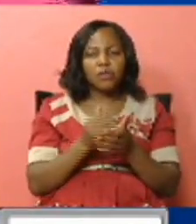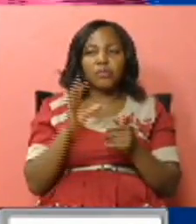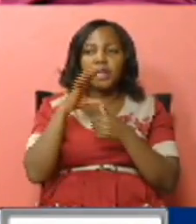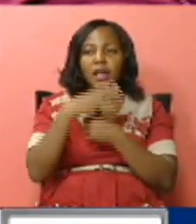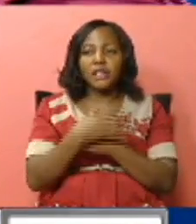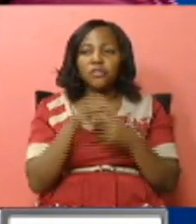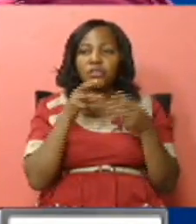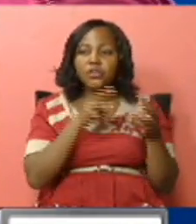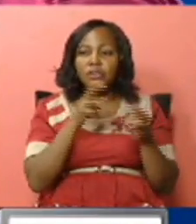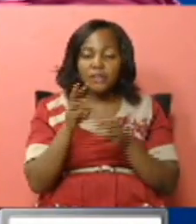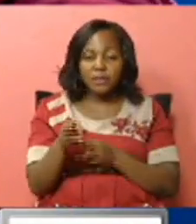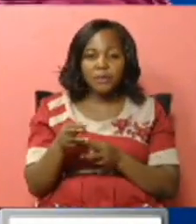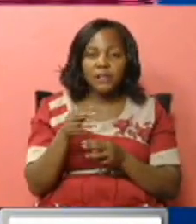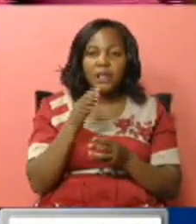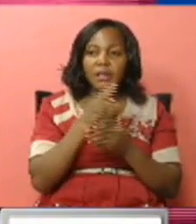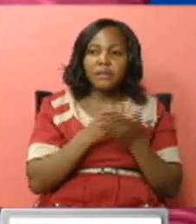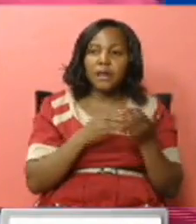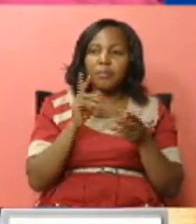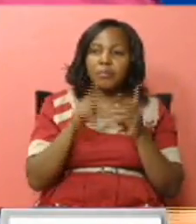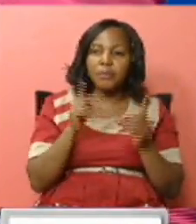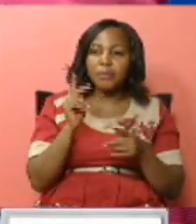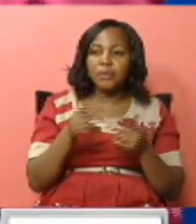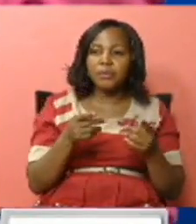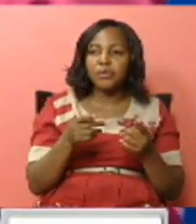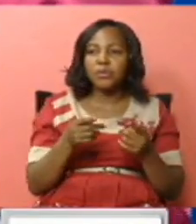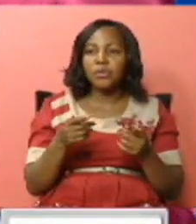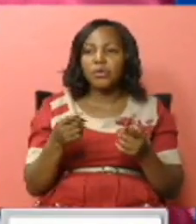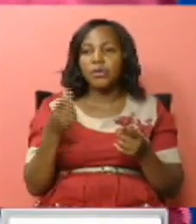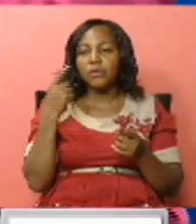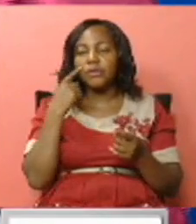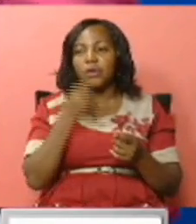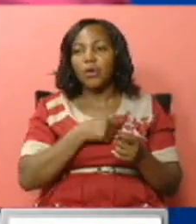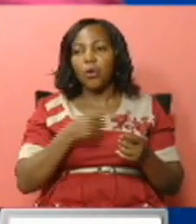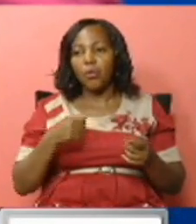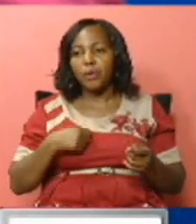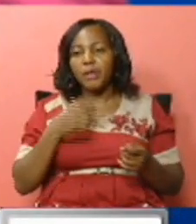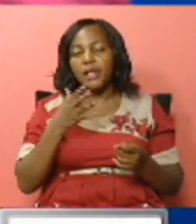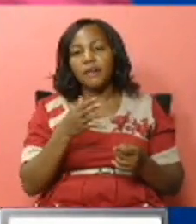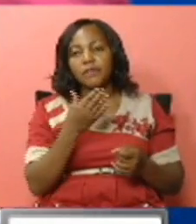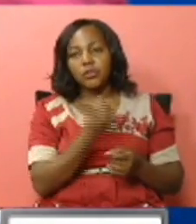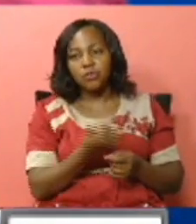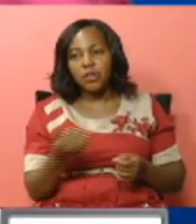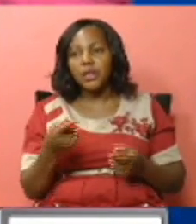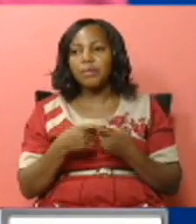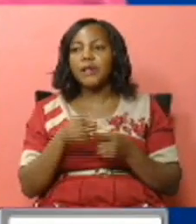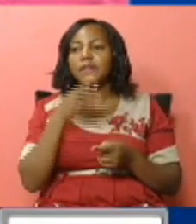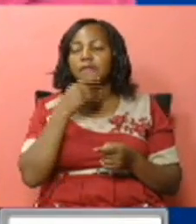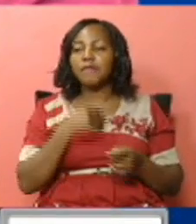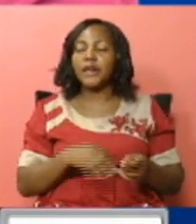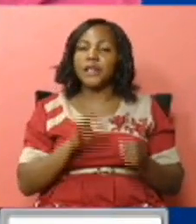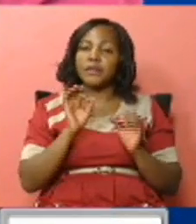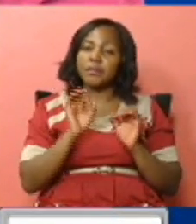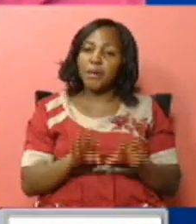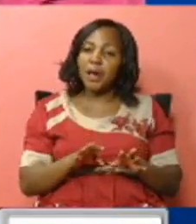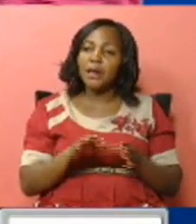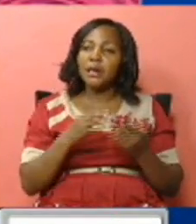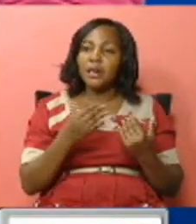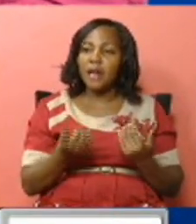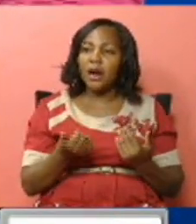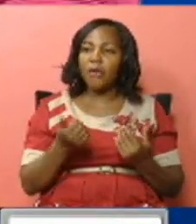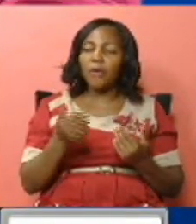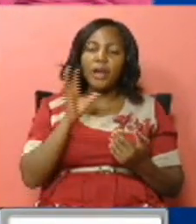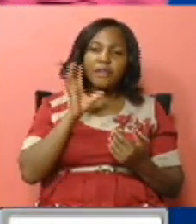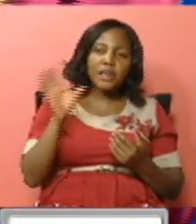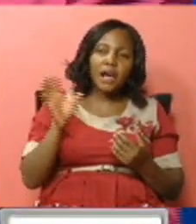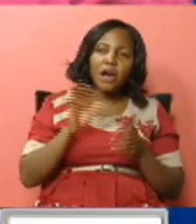systems that you find that some of these people, for example, reject some of the women that have children that do not have fathers, you see. So we've had